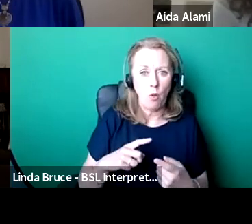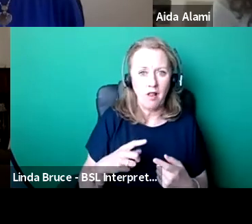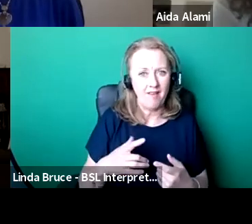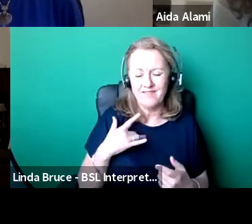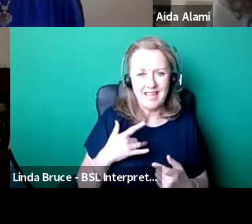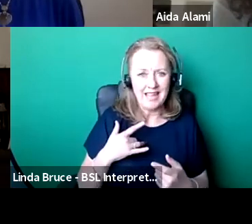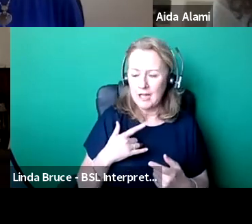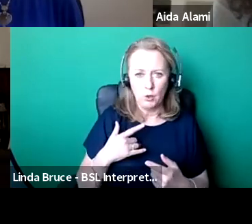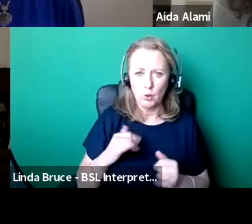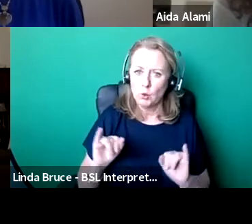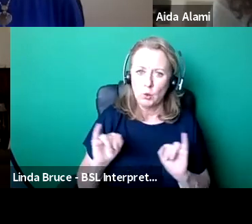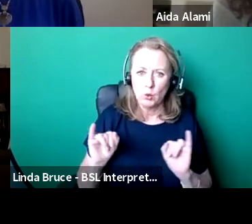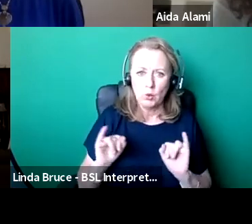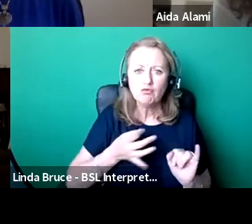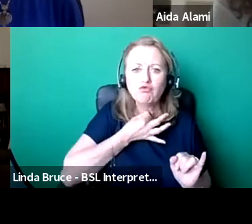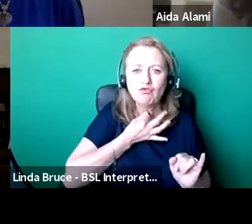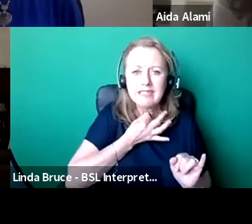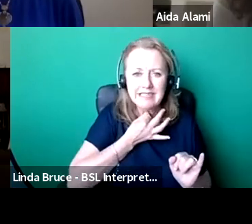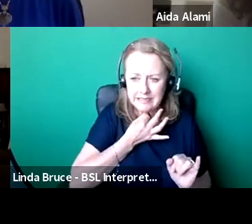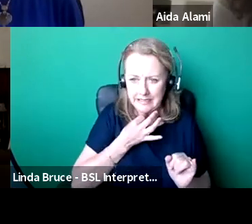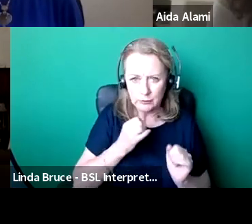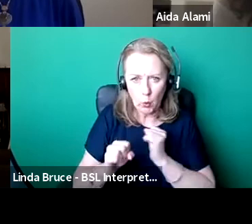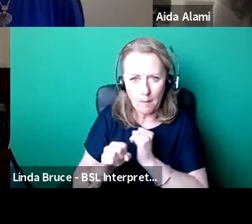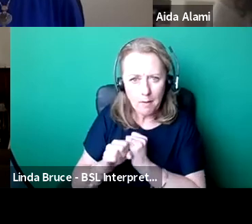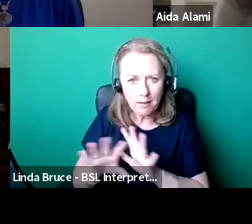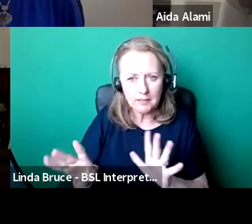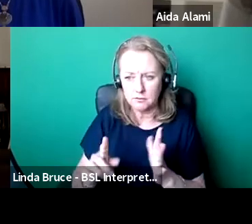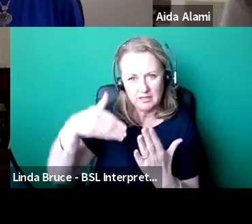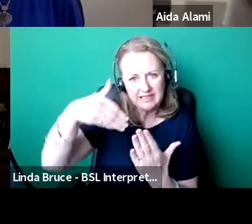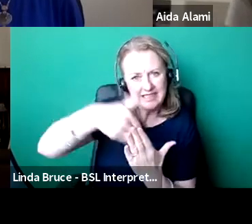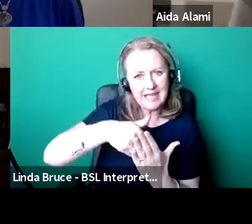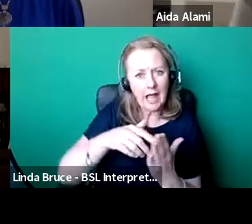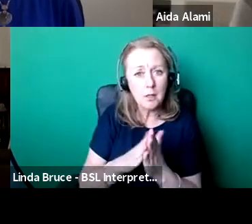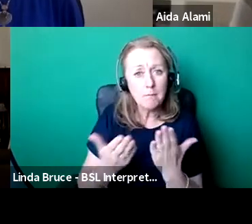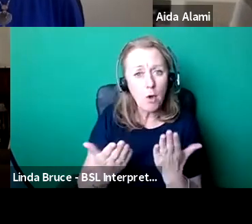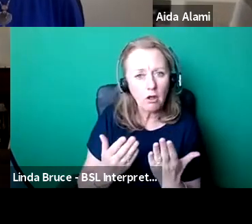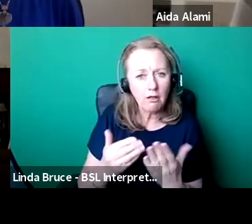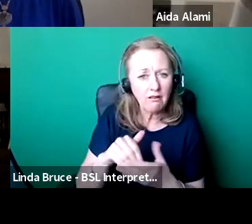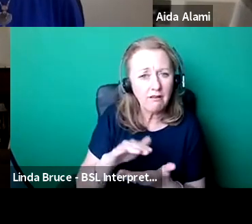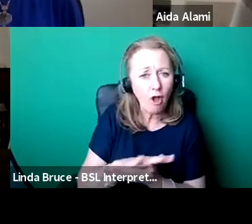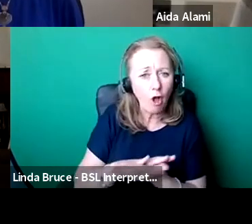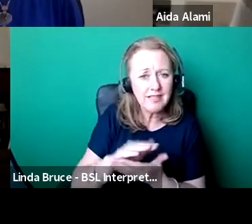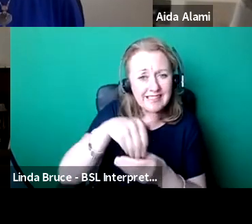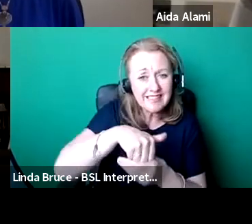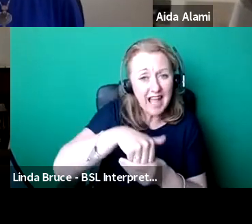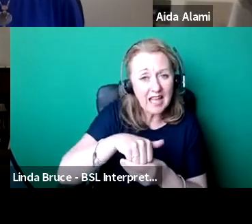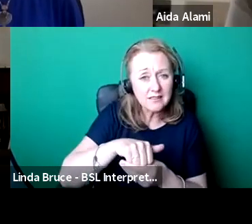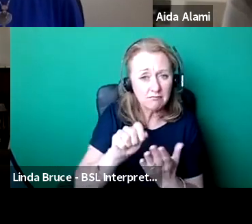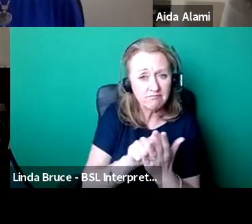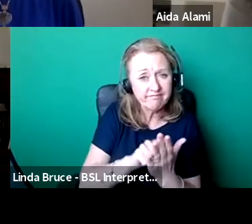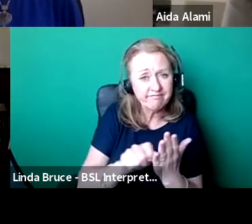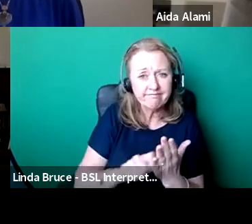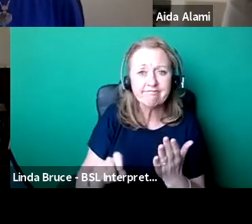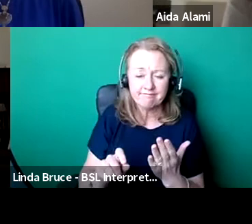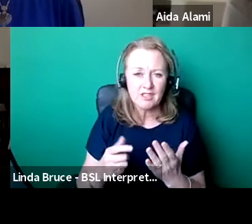risky to publish the book, given some of the content of the book. Although really my hope was that we would find an independent or